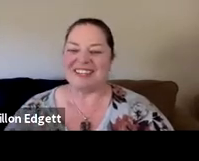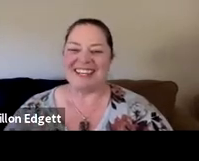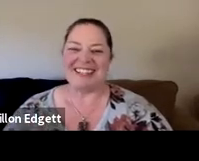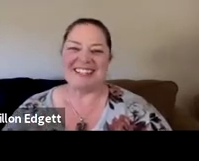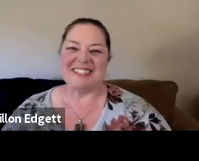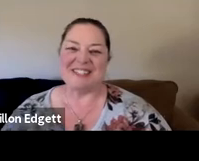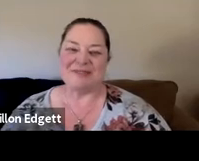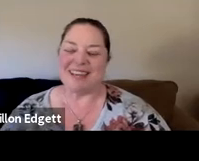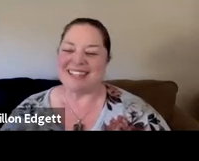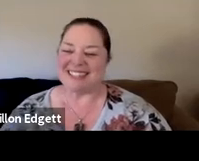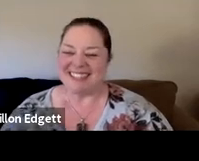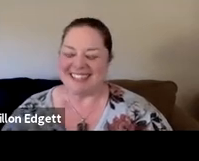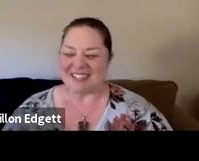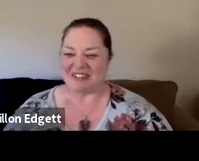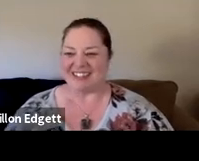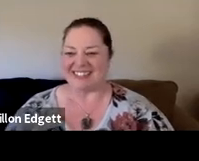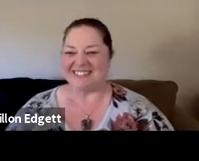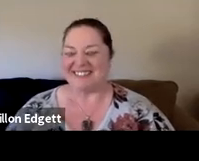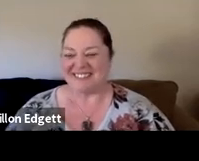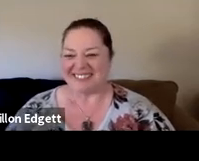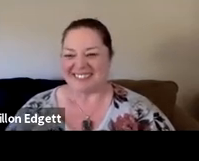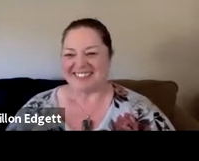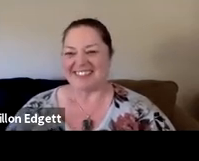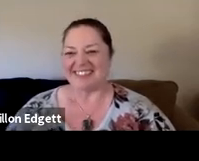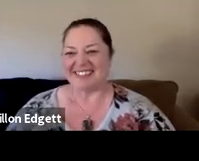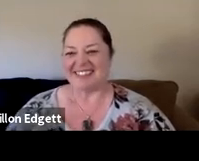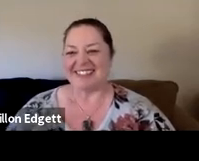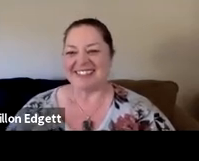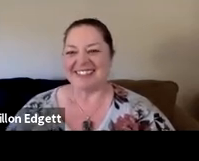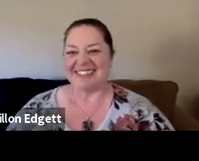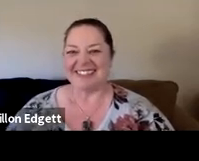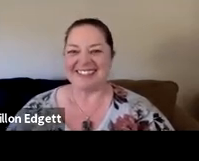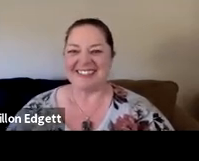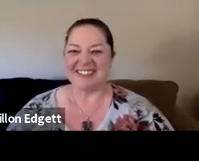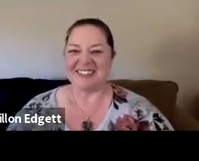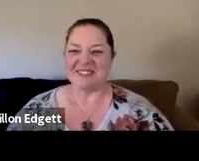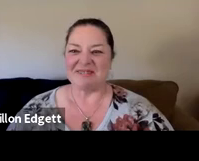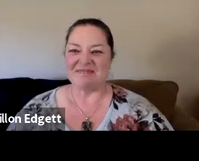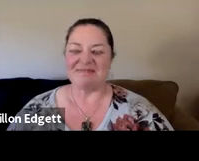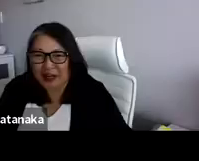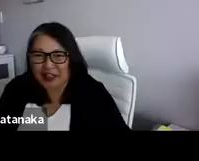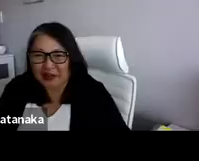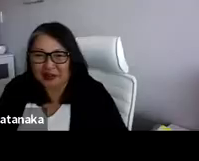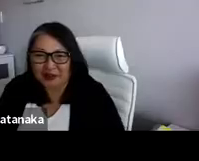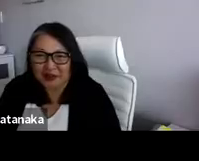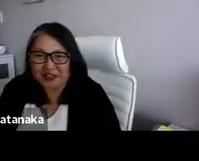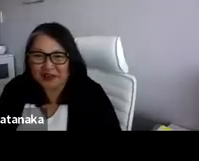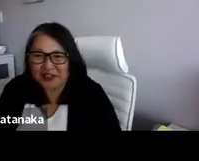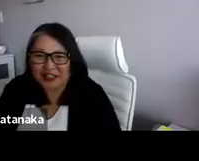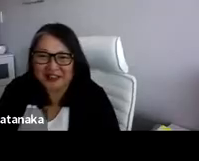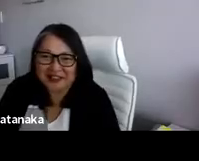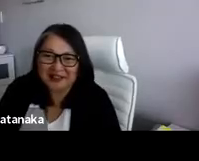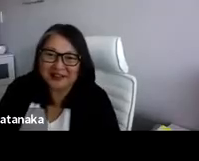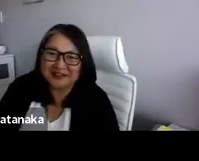and you're connected to Zoom. That's great. Yeah, that is good. You'll be ready for the first